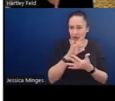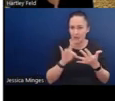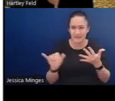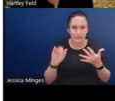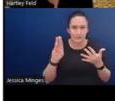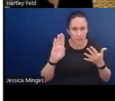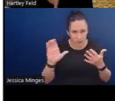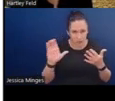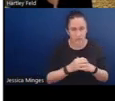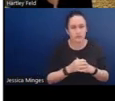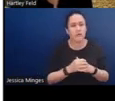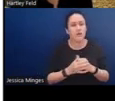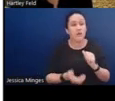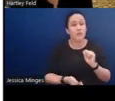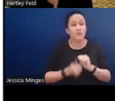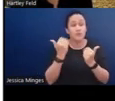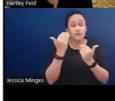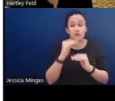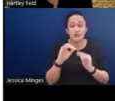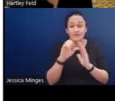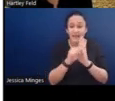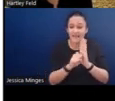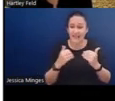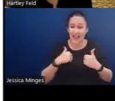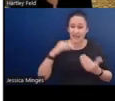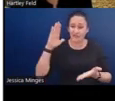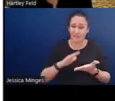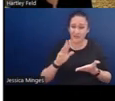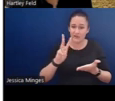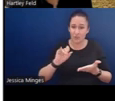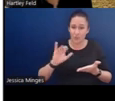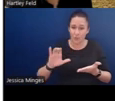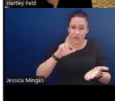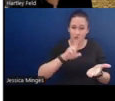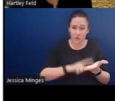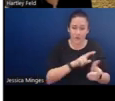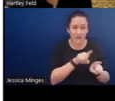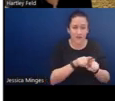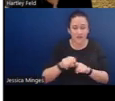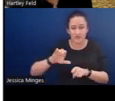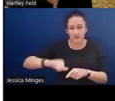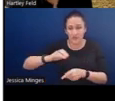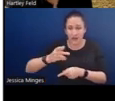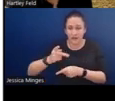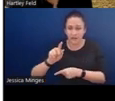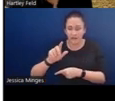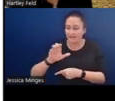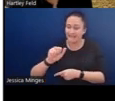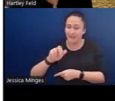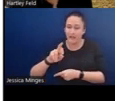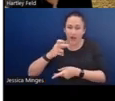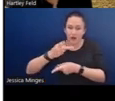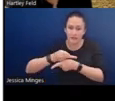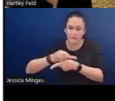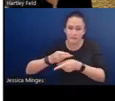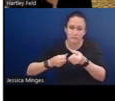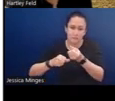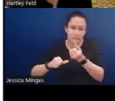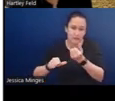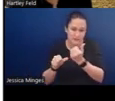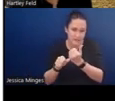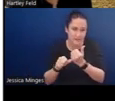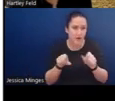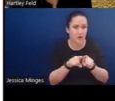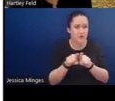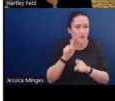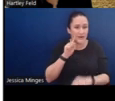most restricted states also have lower WIC enrollment and childcare assistance. They have lower opportunities for TANF.